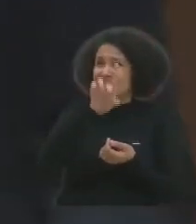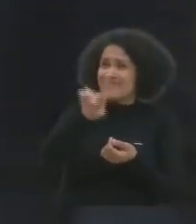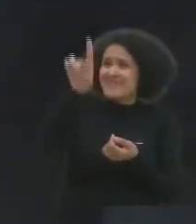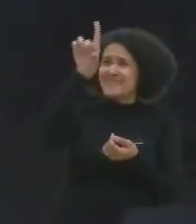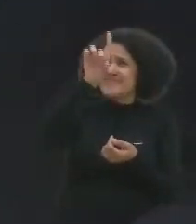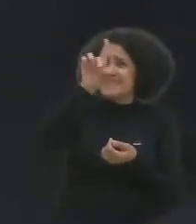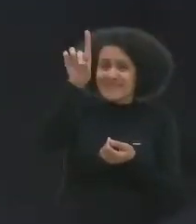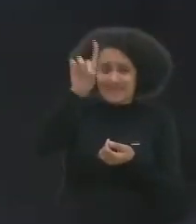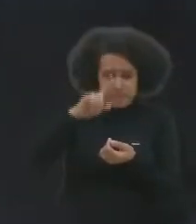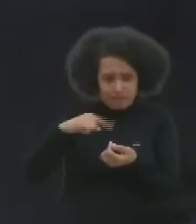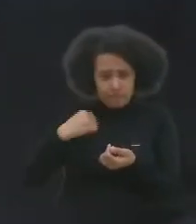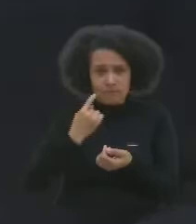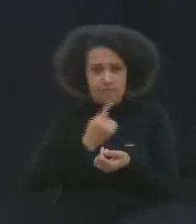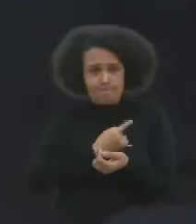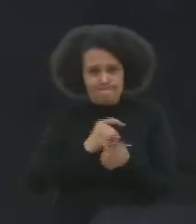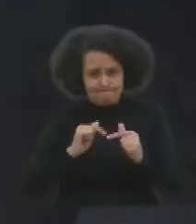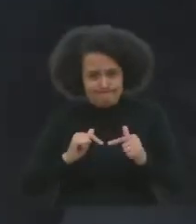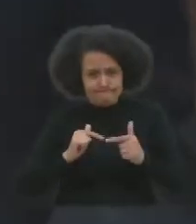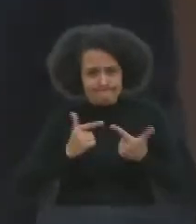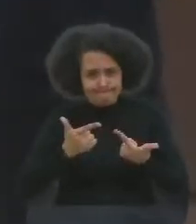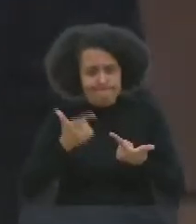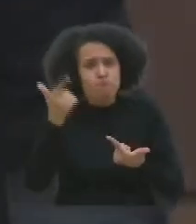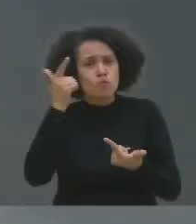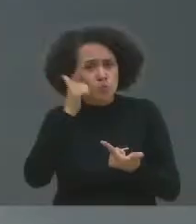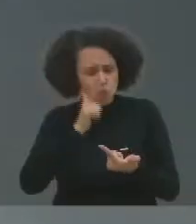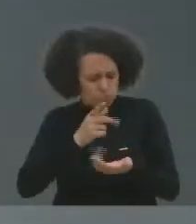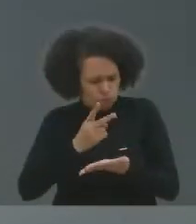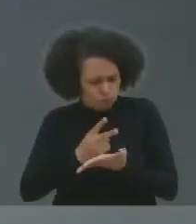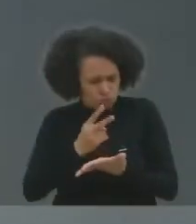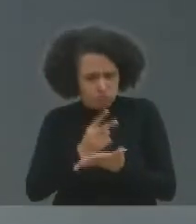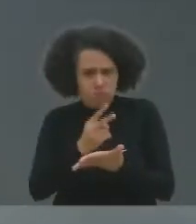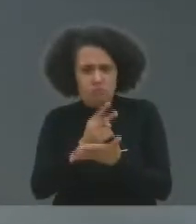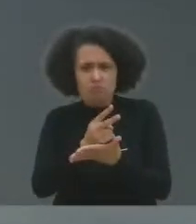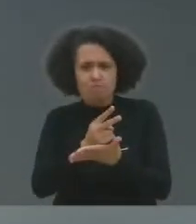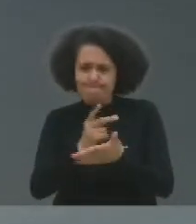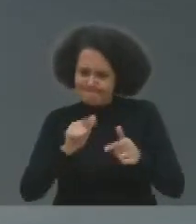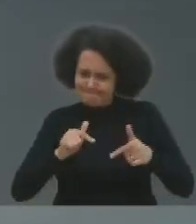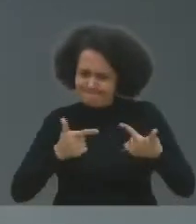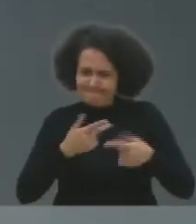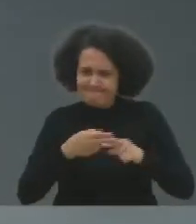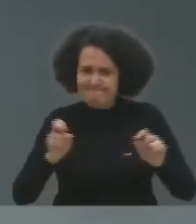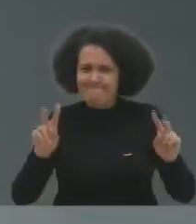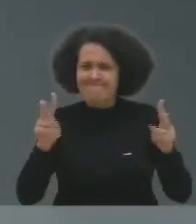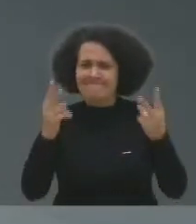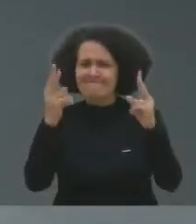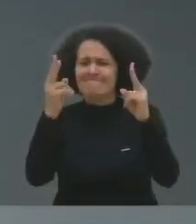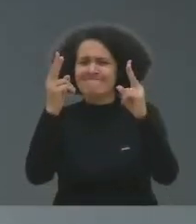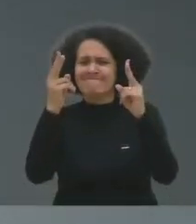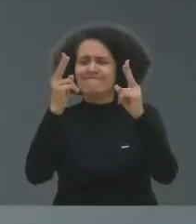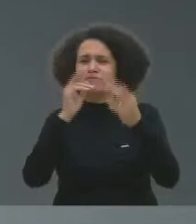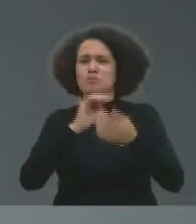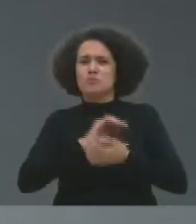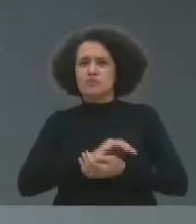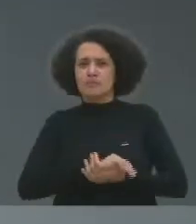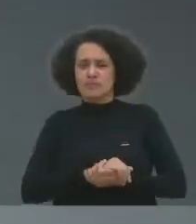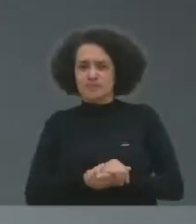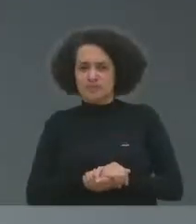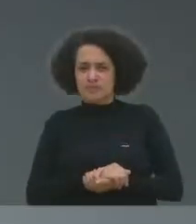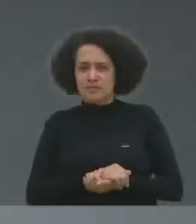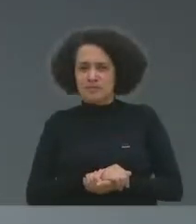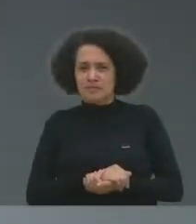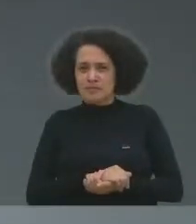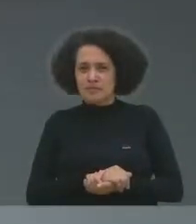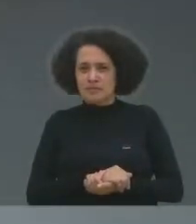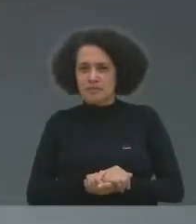é guerreiro. Exodus 15:13 says, "The Lord is a warrior. The Lord is His name."